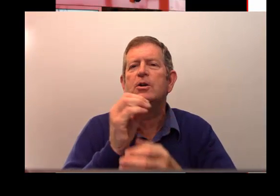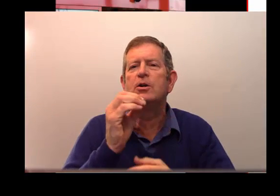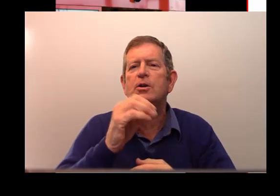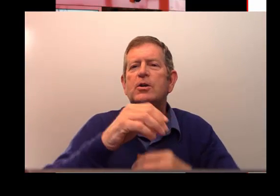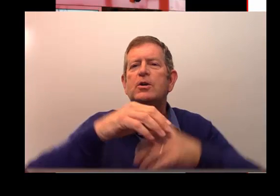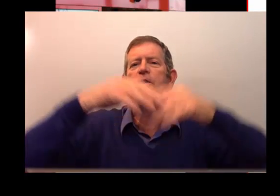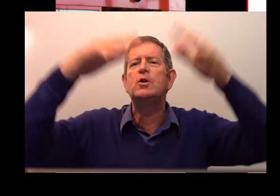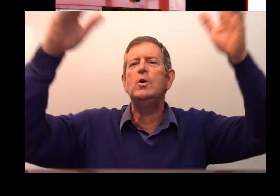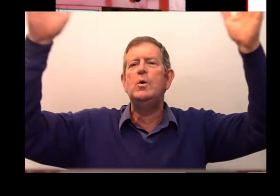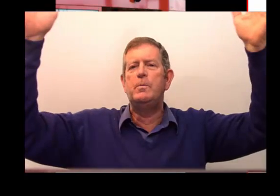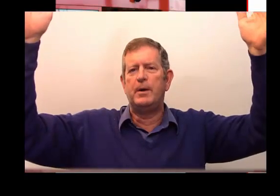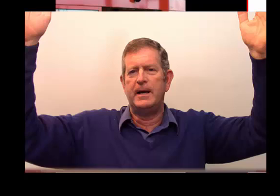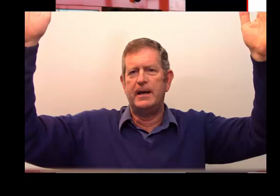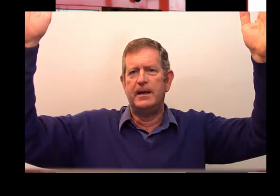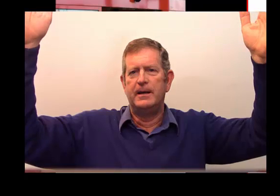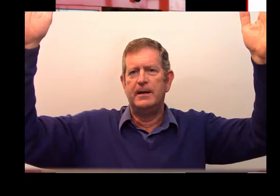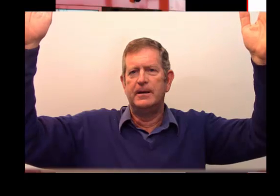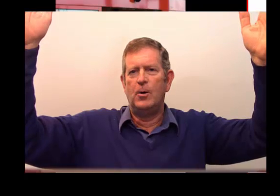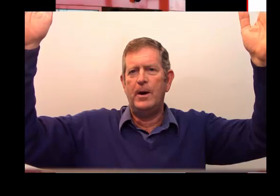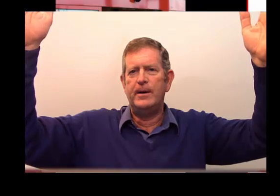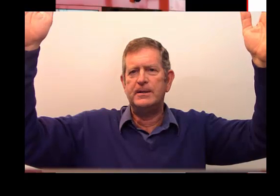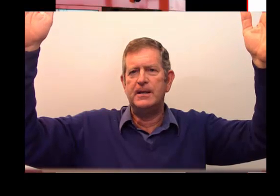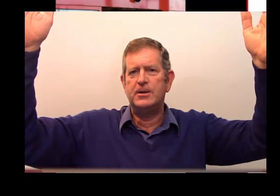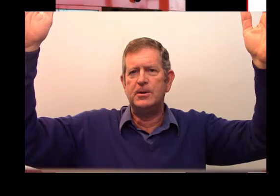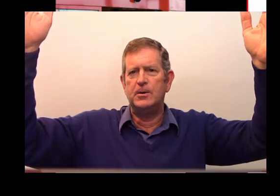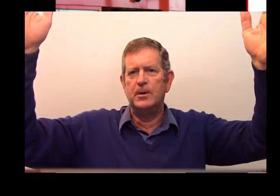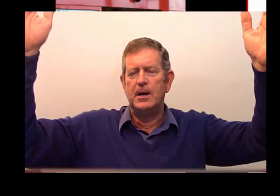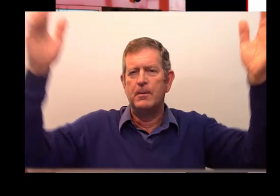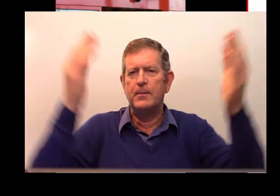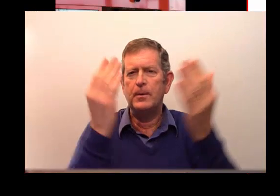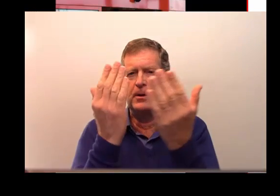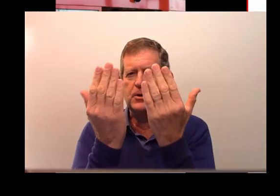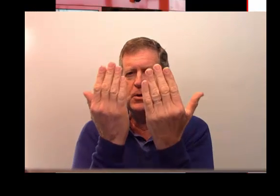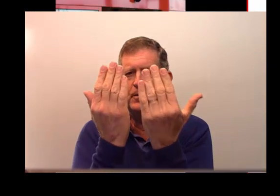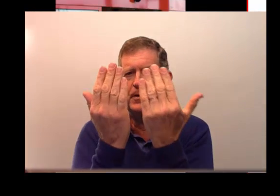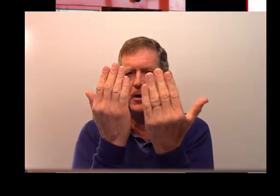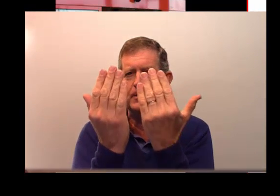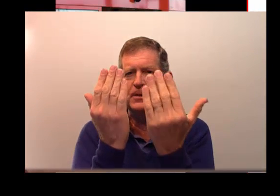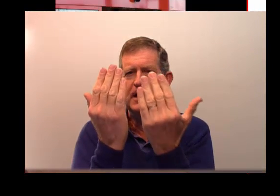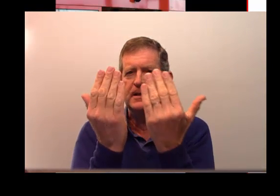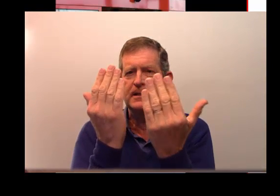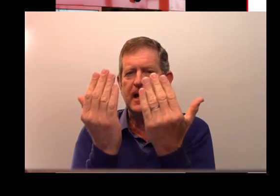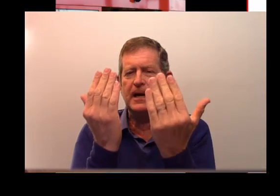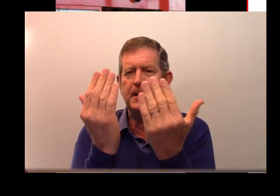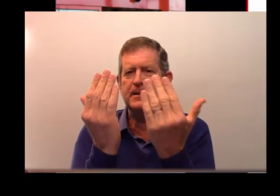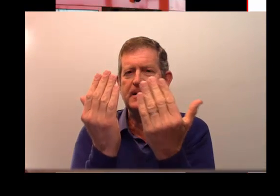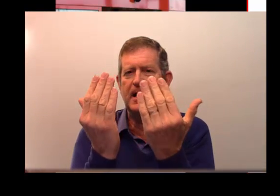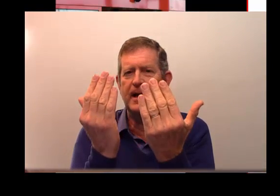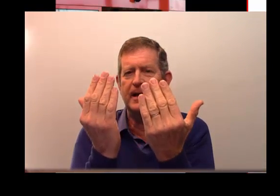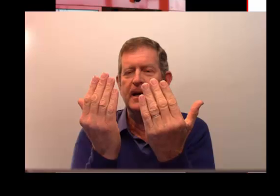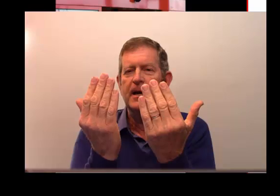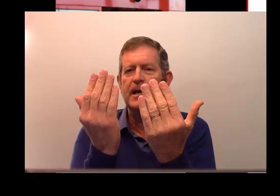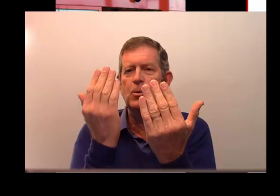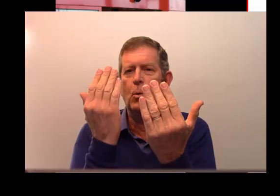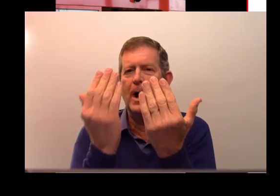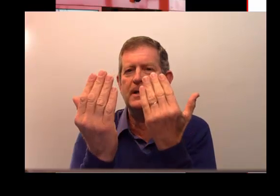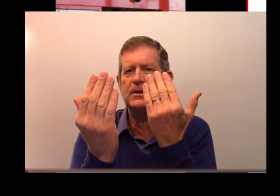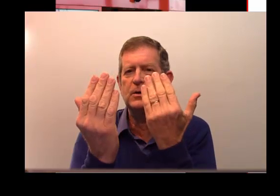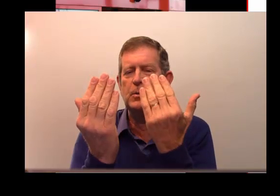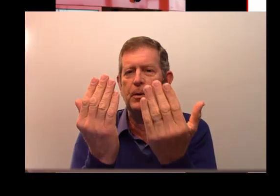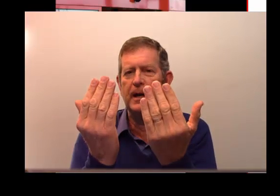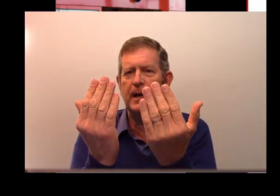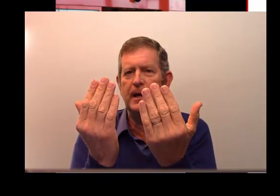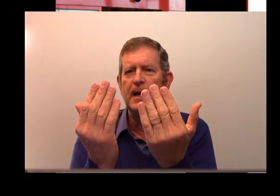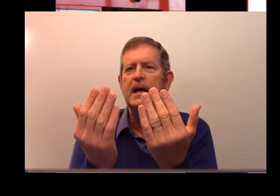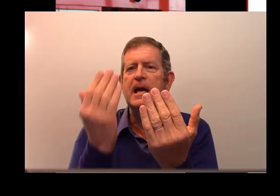wants to play. Now why do I say to? Remember when there are two verbs side by side. He